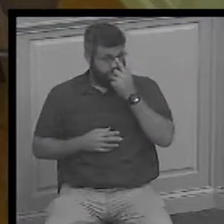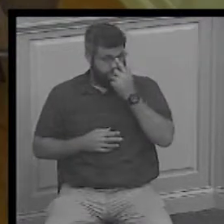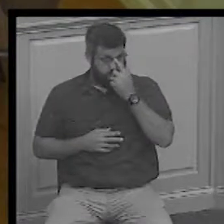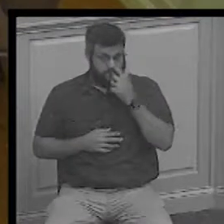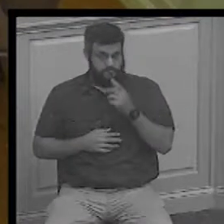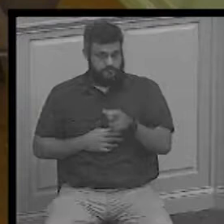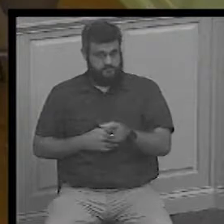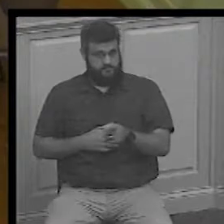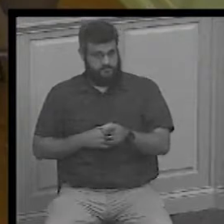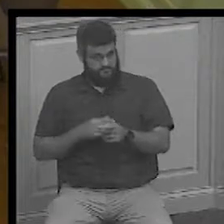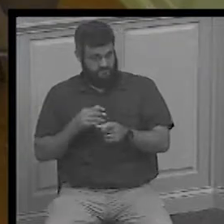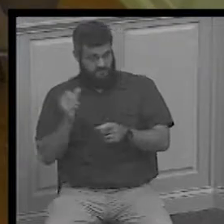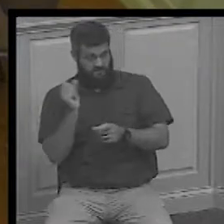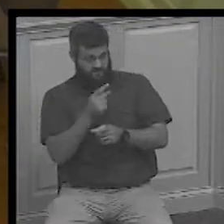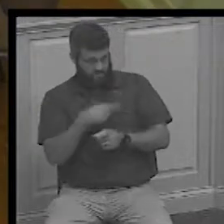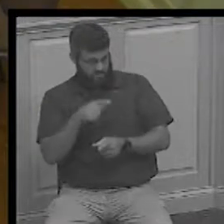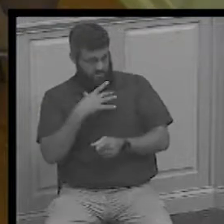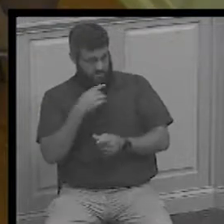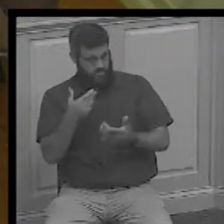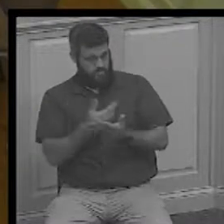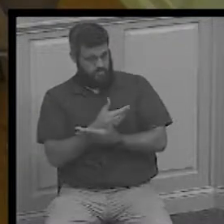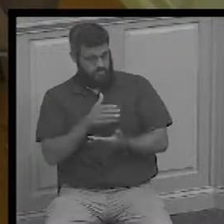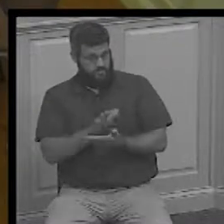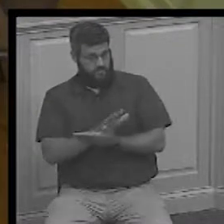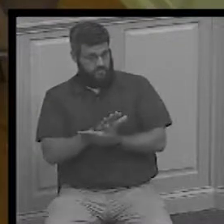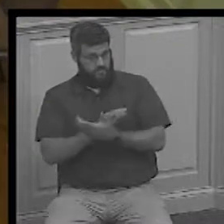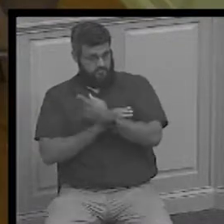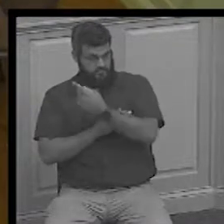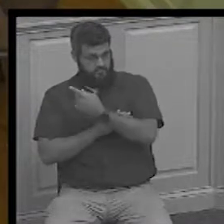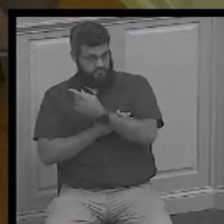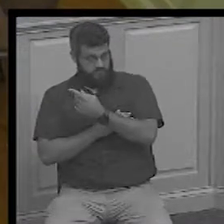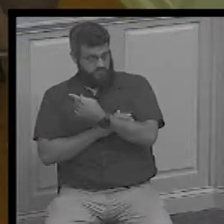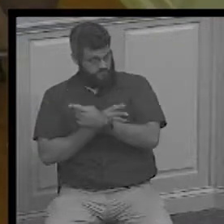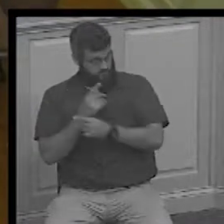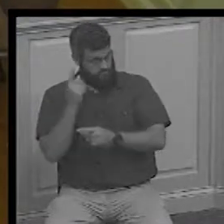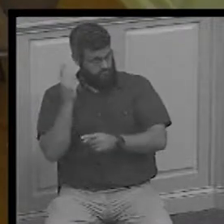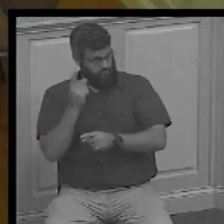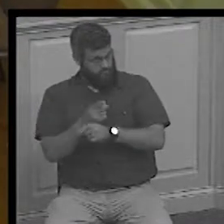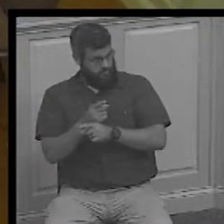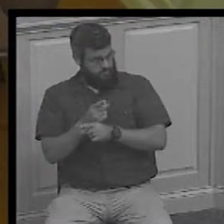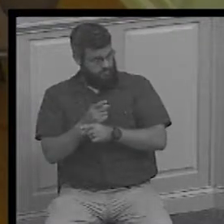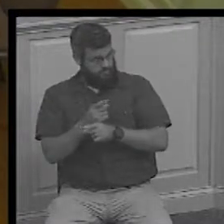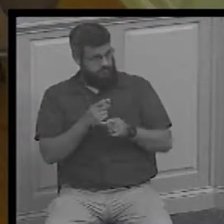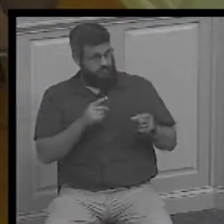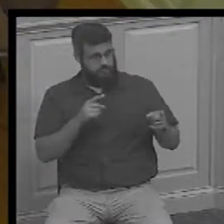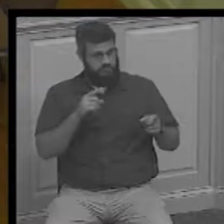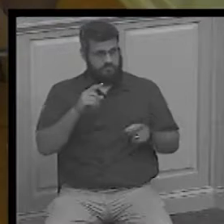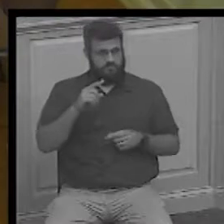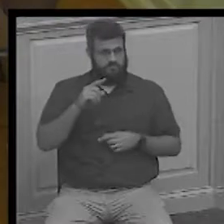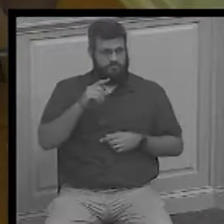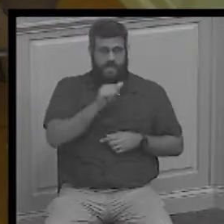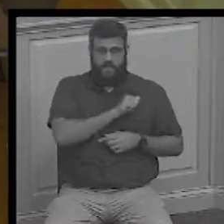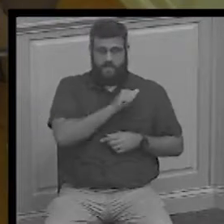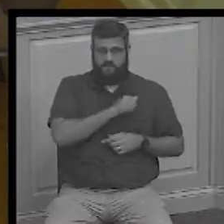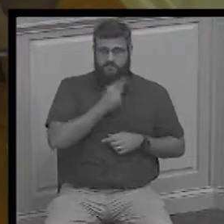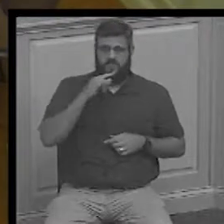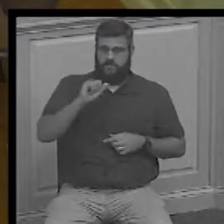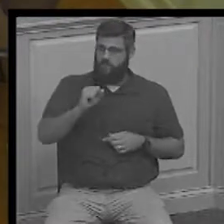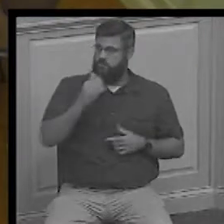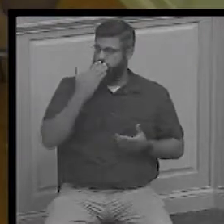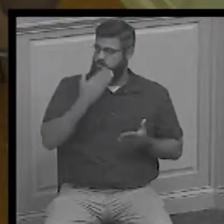Do you like the new document? Do you feel like it's on the right path? I think it's well done, and I also